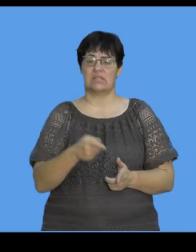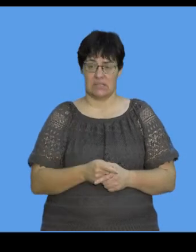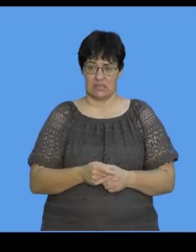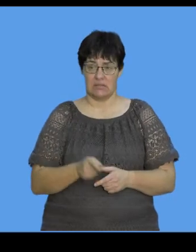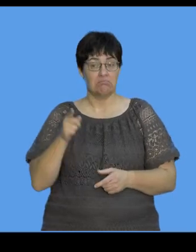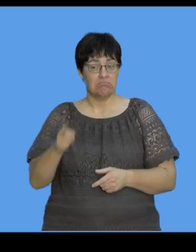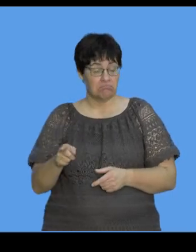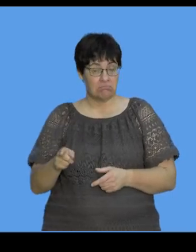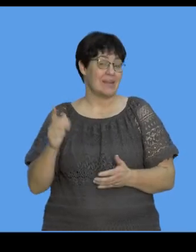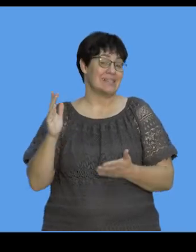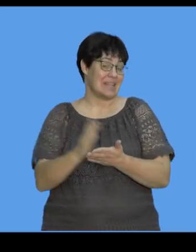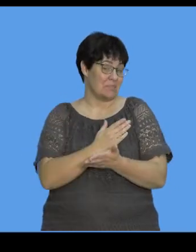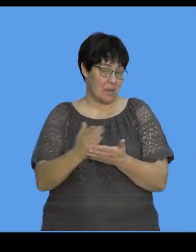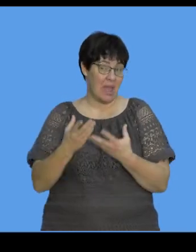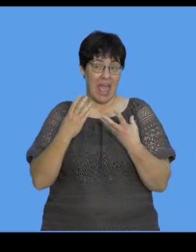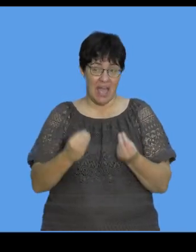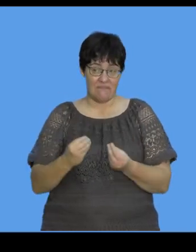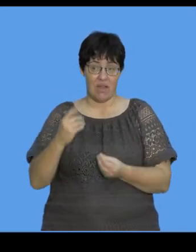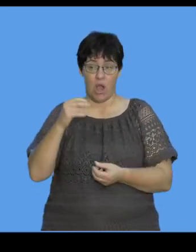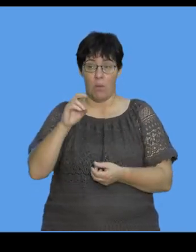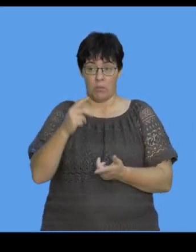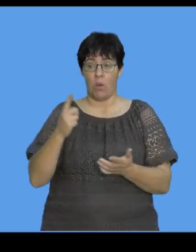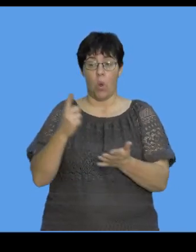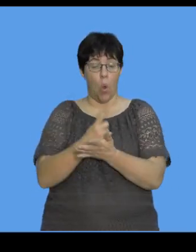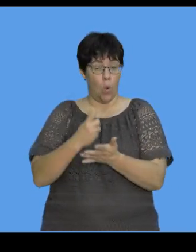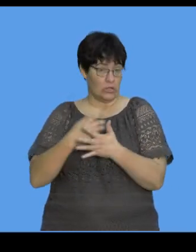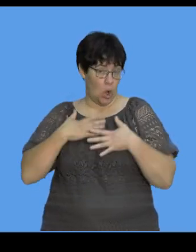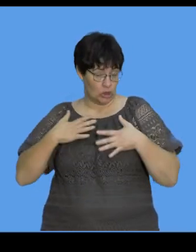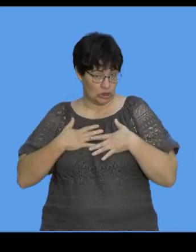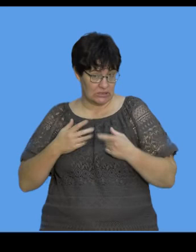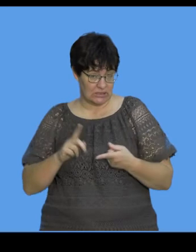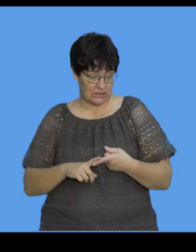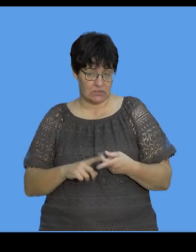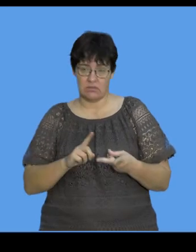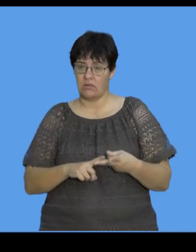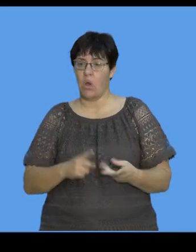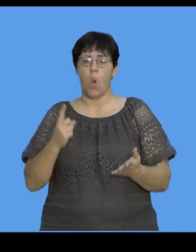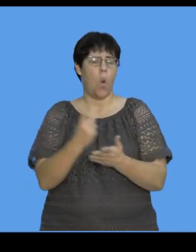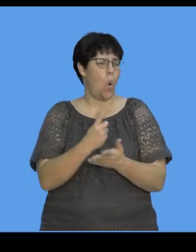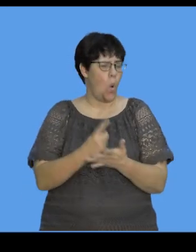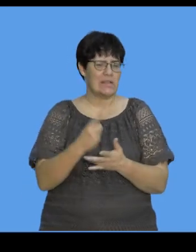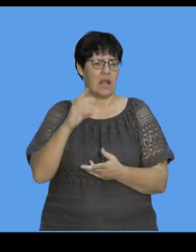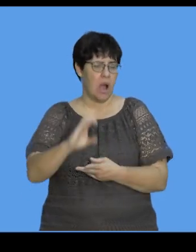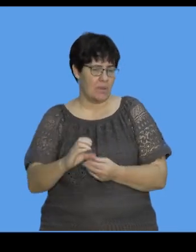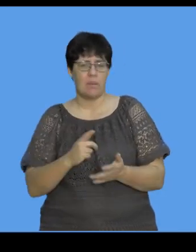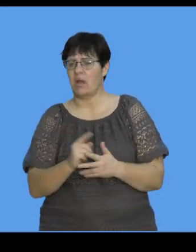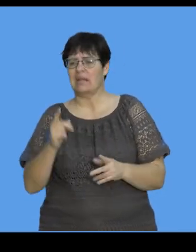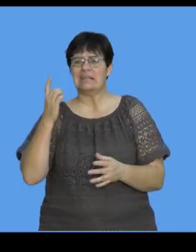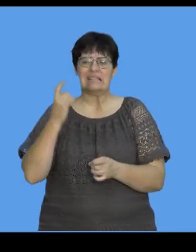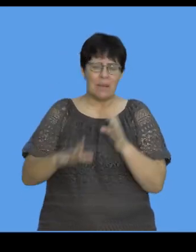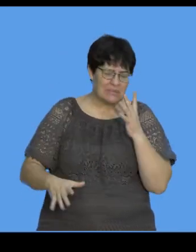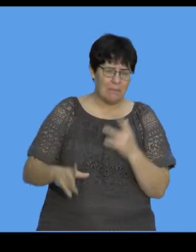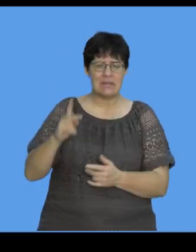they sometimes have carbon, but always oxygen? Right, always carbon, but